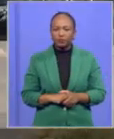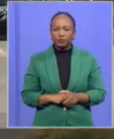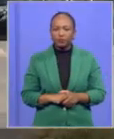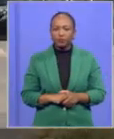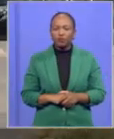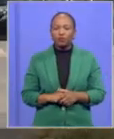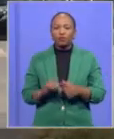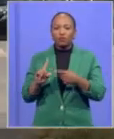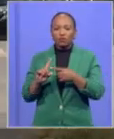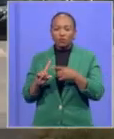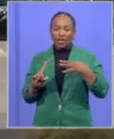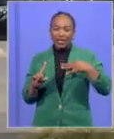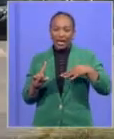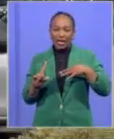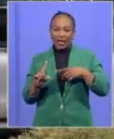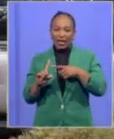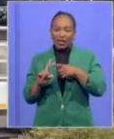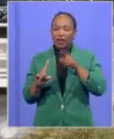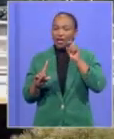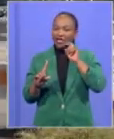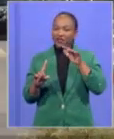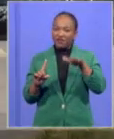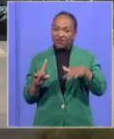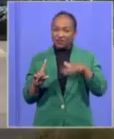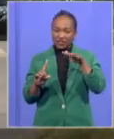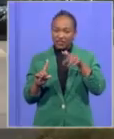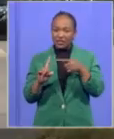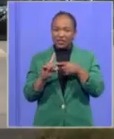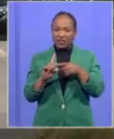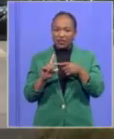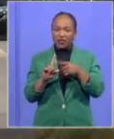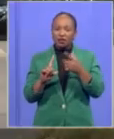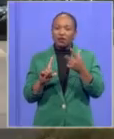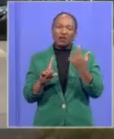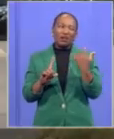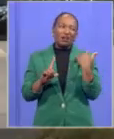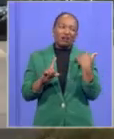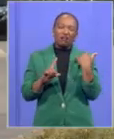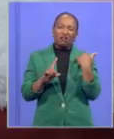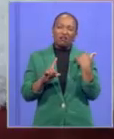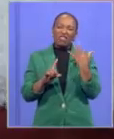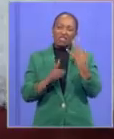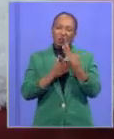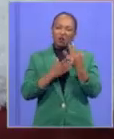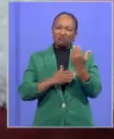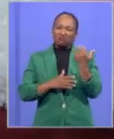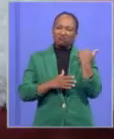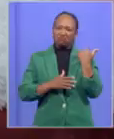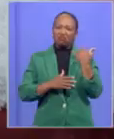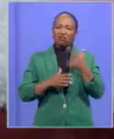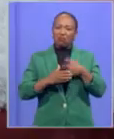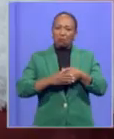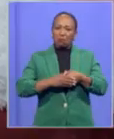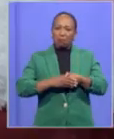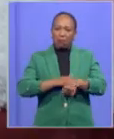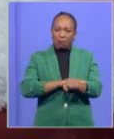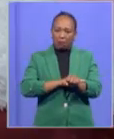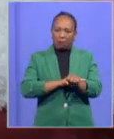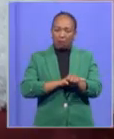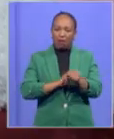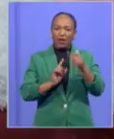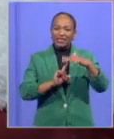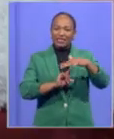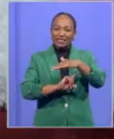Morwetsana ya dilemo di 15 o belehile ngwana wa ngwanana dibekeng tse fetang tse 3 tse fetileng. Maemo ao